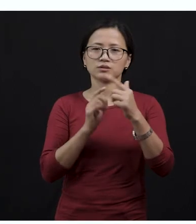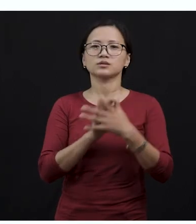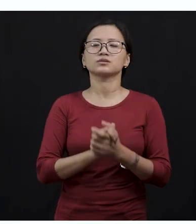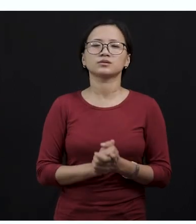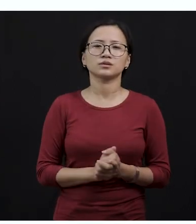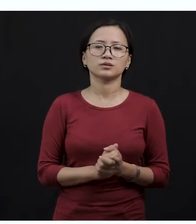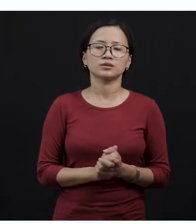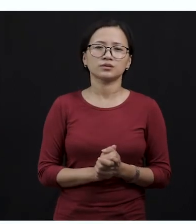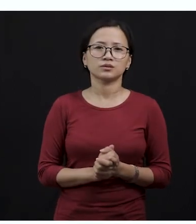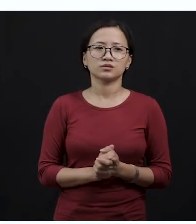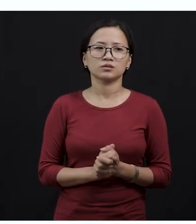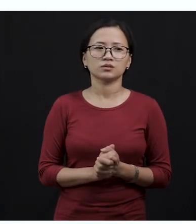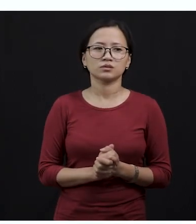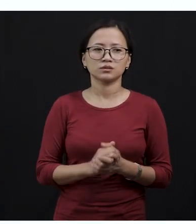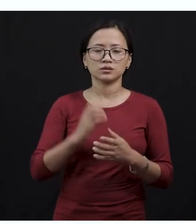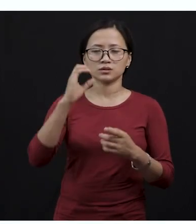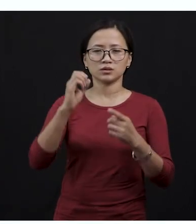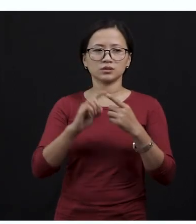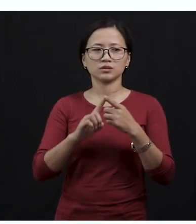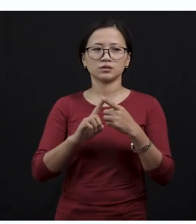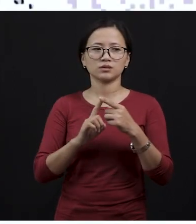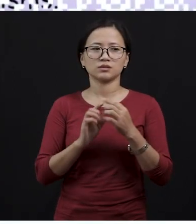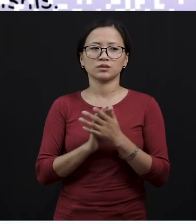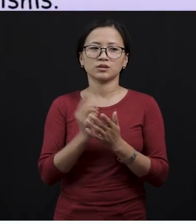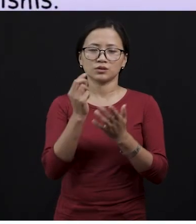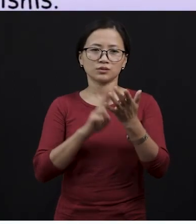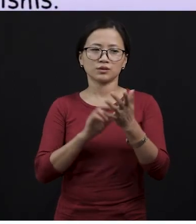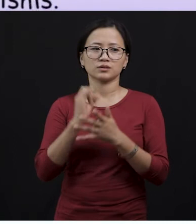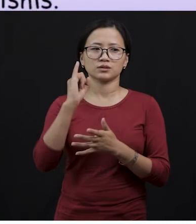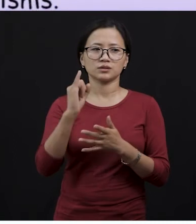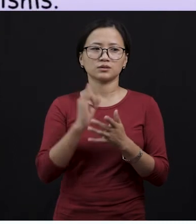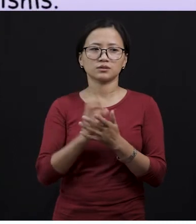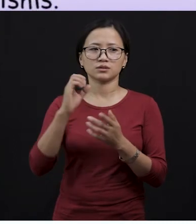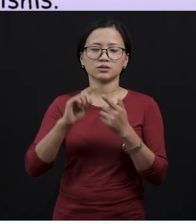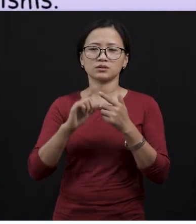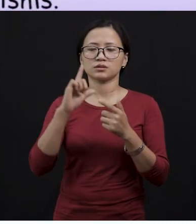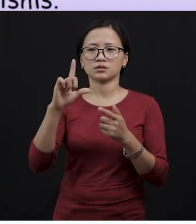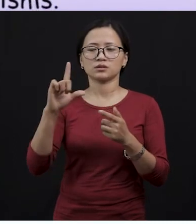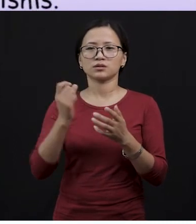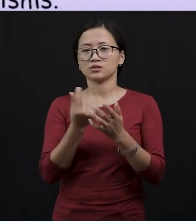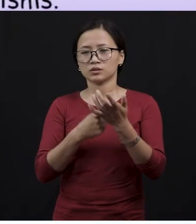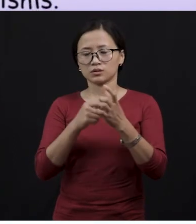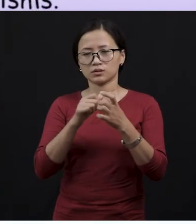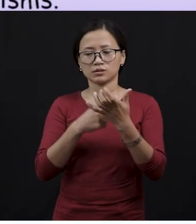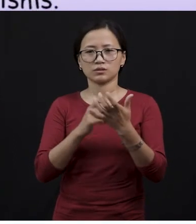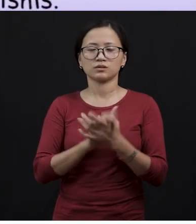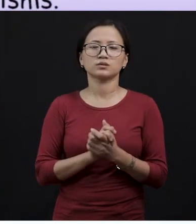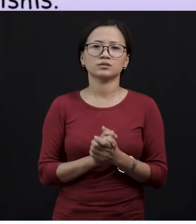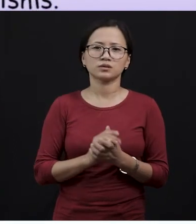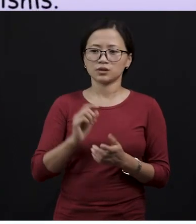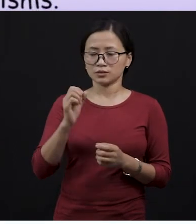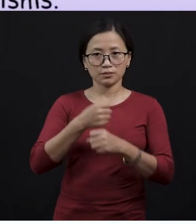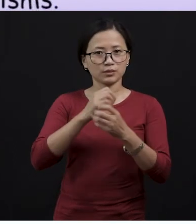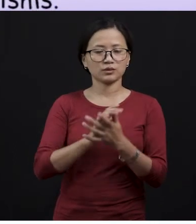organisms. What organisms, students? Unicellular. What are unicellular organisms? Organisms made up of a single